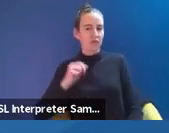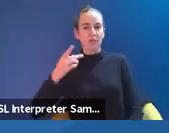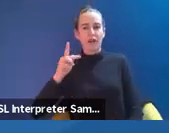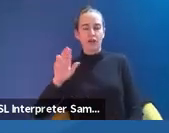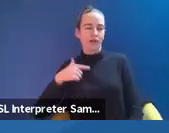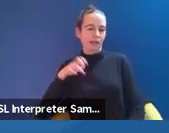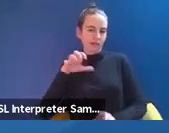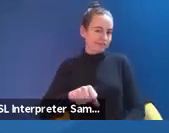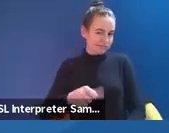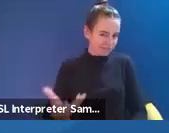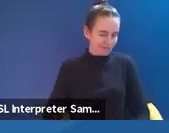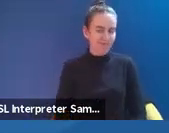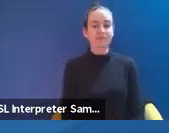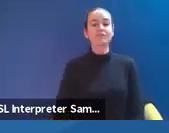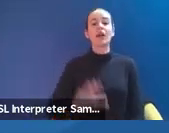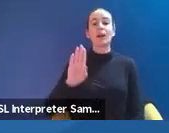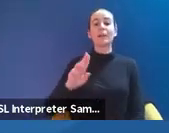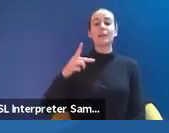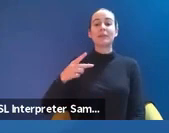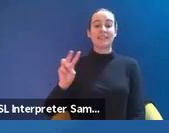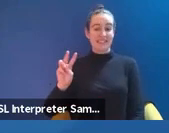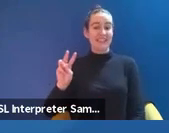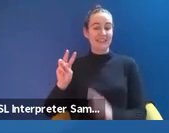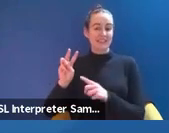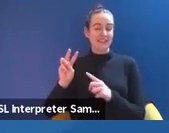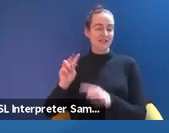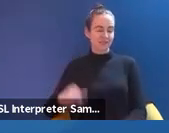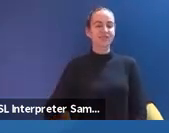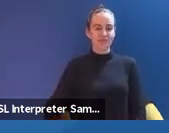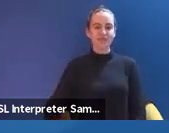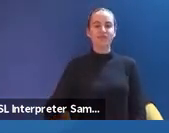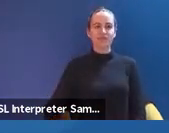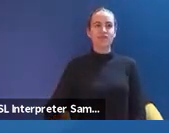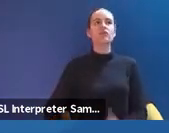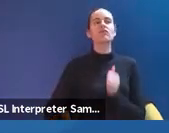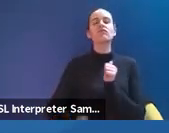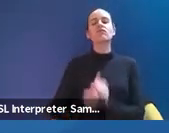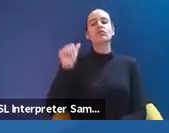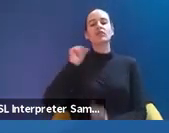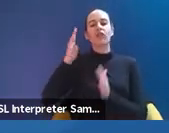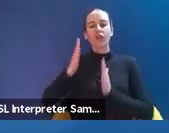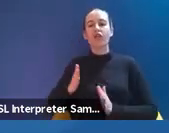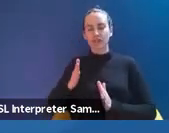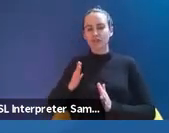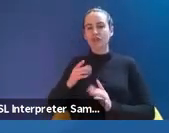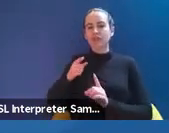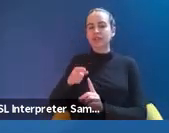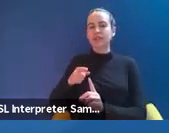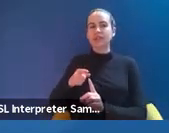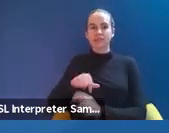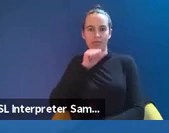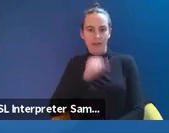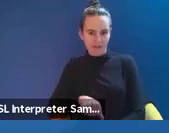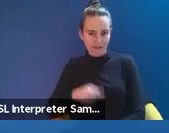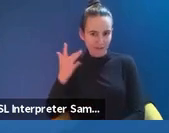it. So for BPPV, that is most audiologists who do vestibular and physical therapists love it because